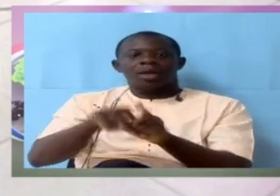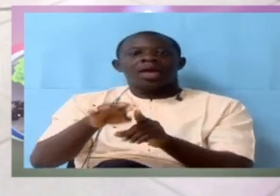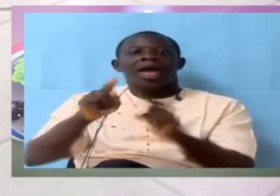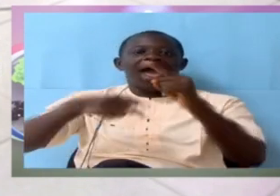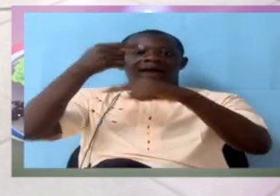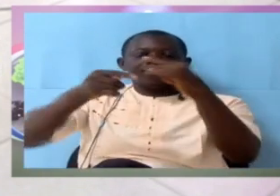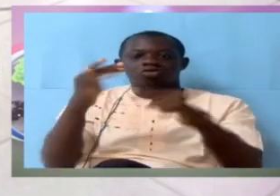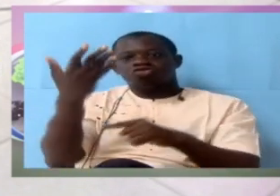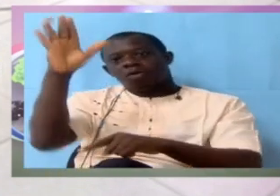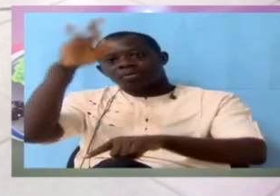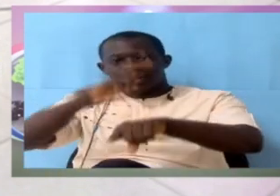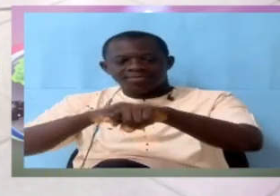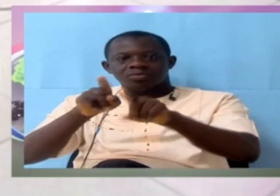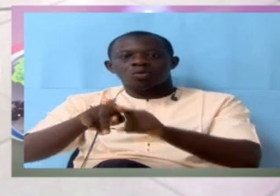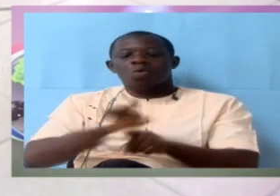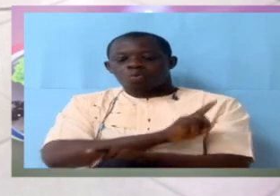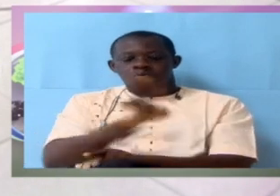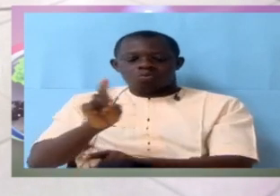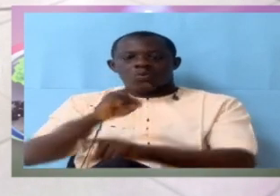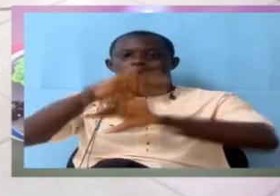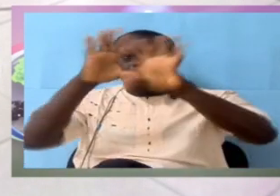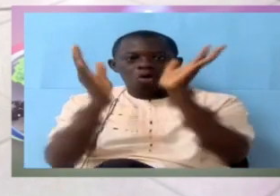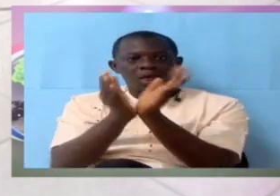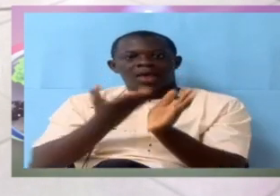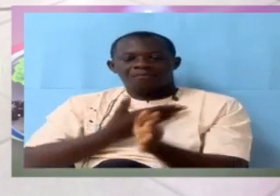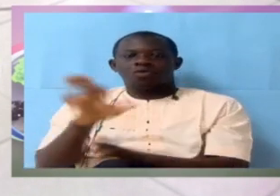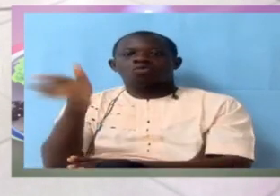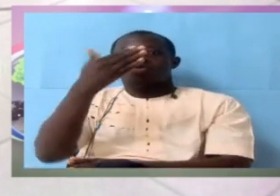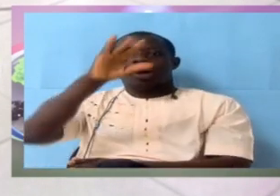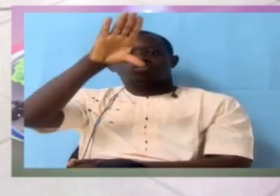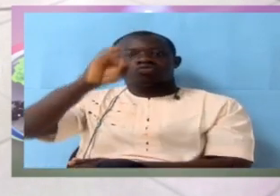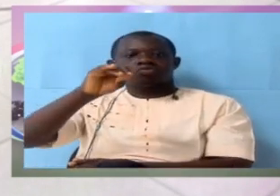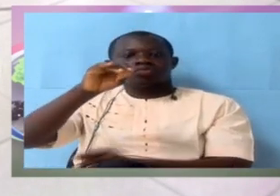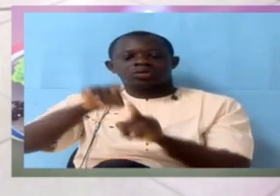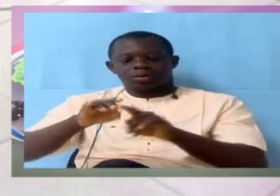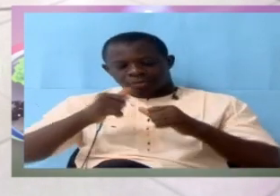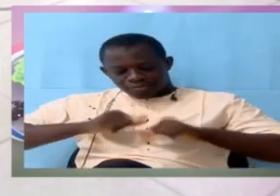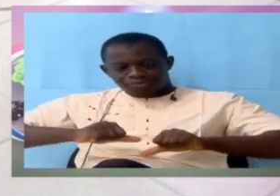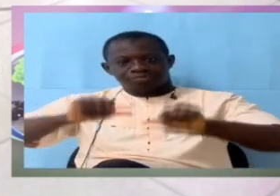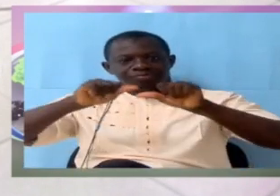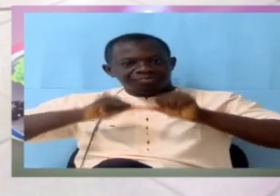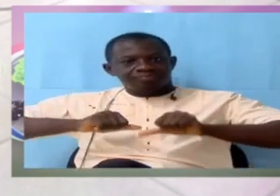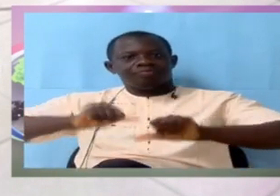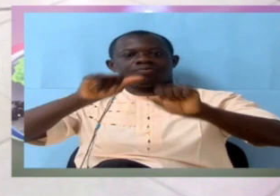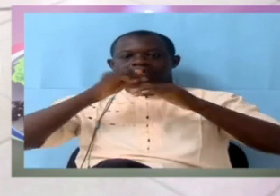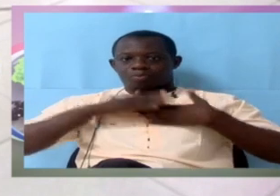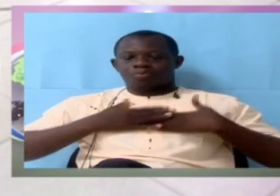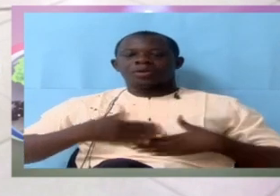After some time, we all have to go under. We all have to be massaged.